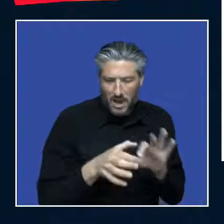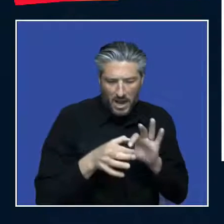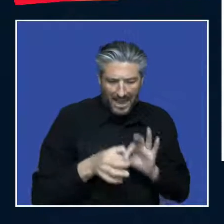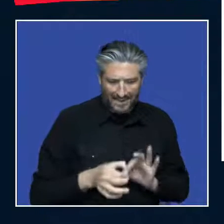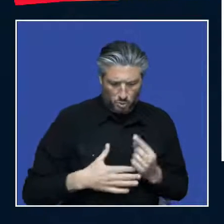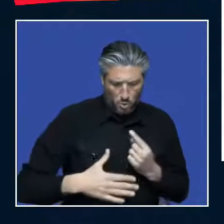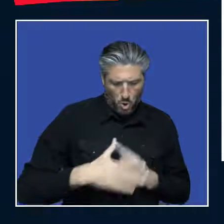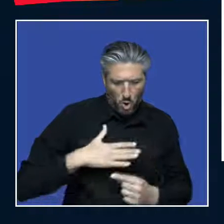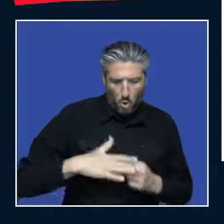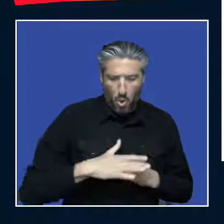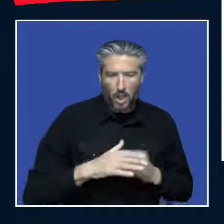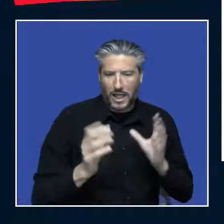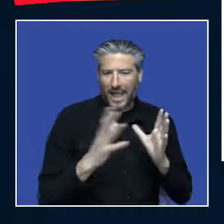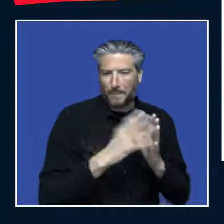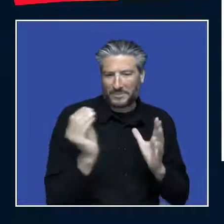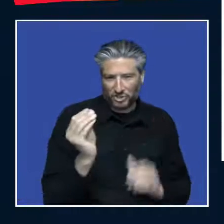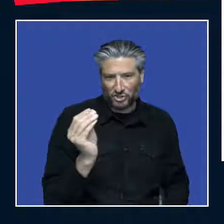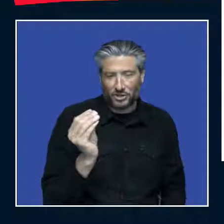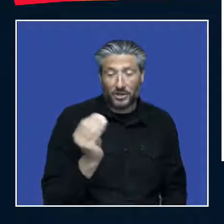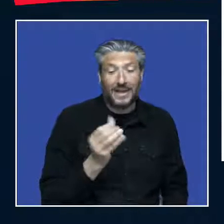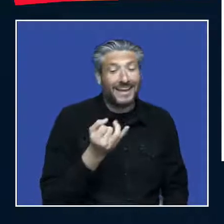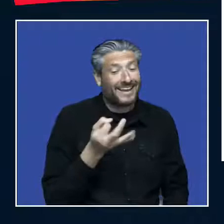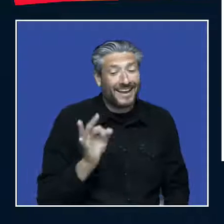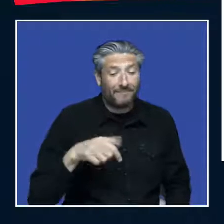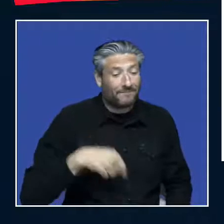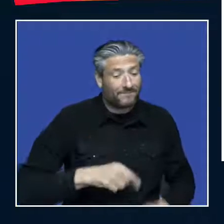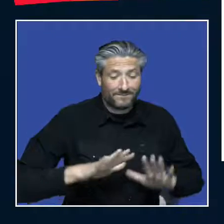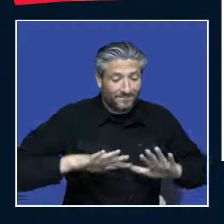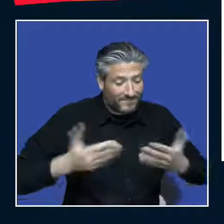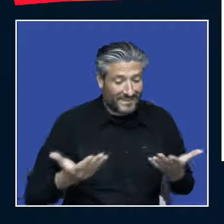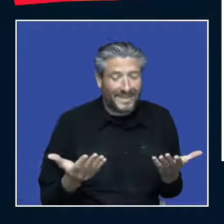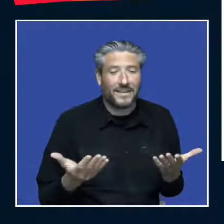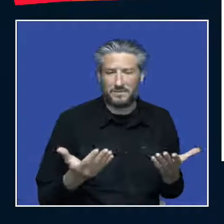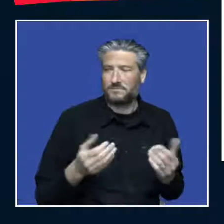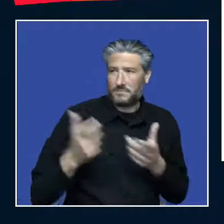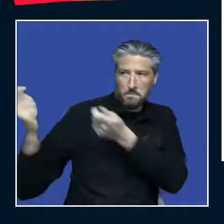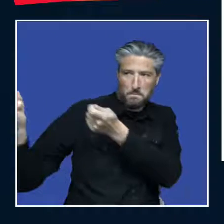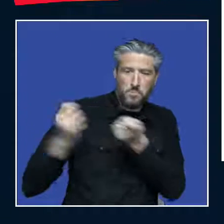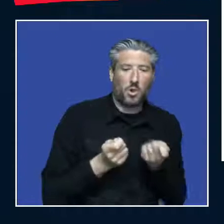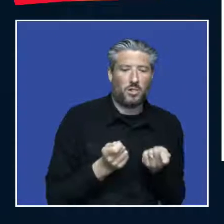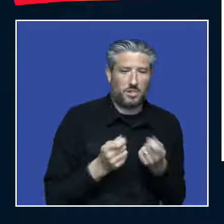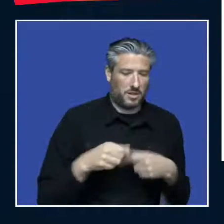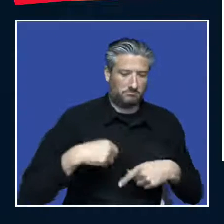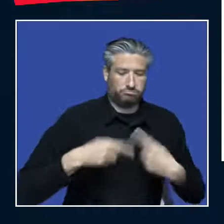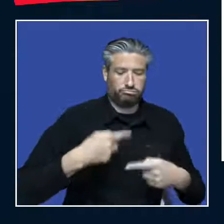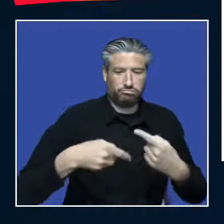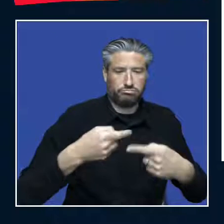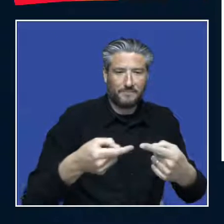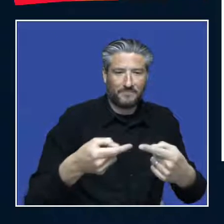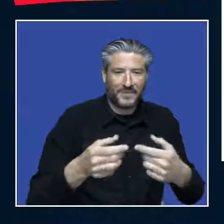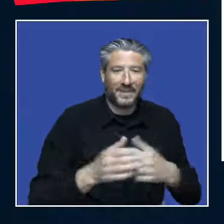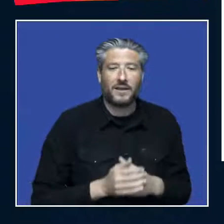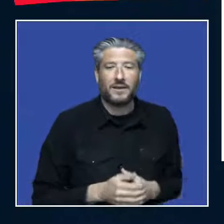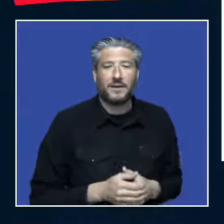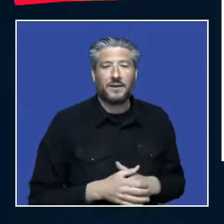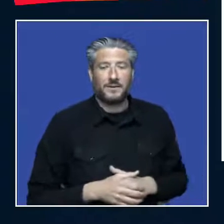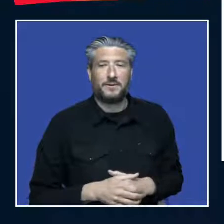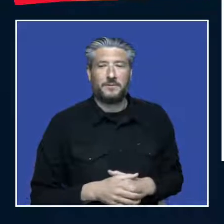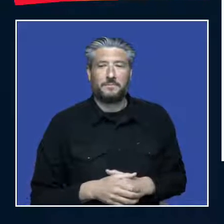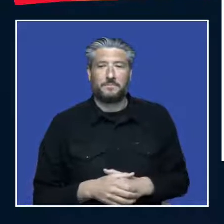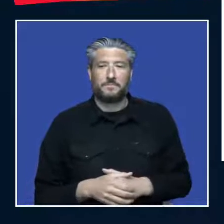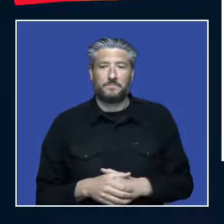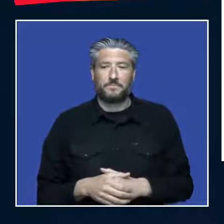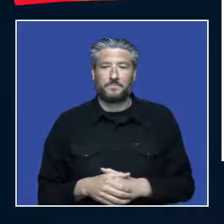it and then run it. With docker rm, you can remove the containers.